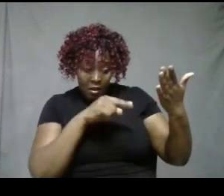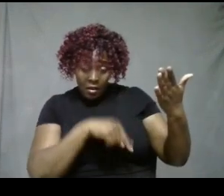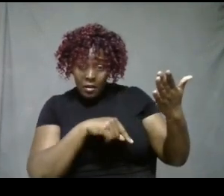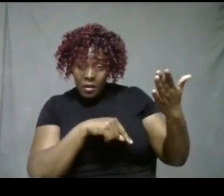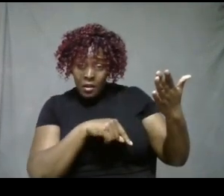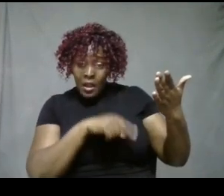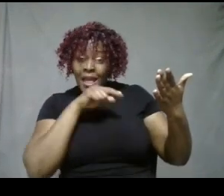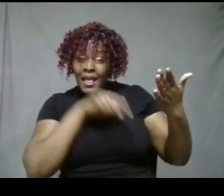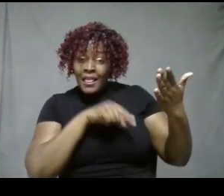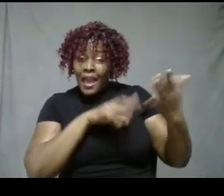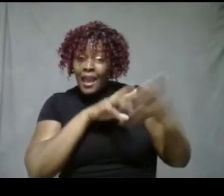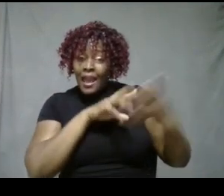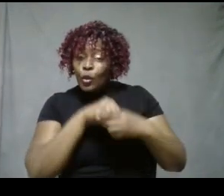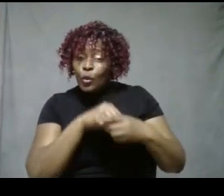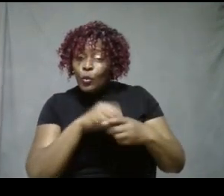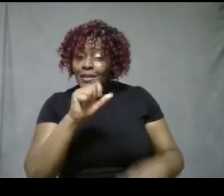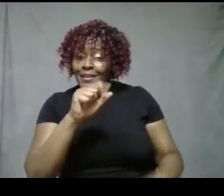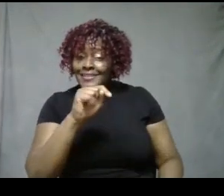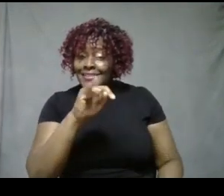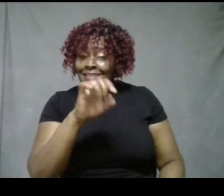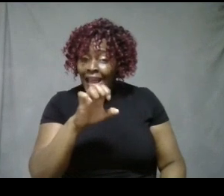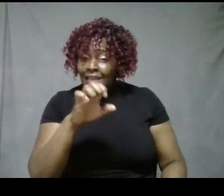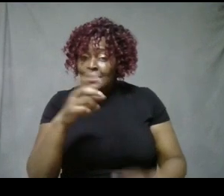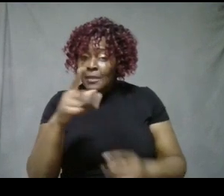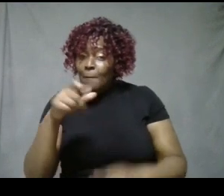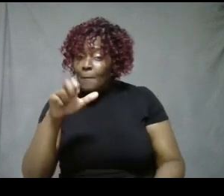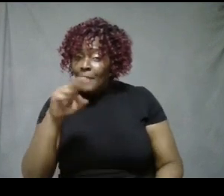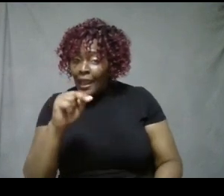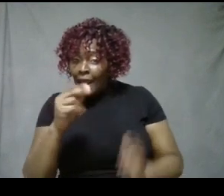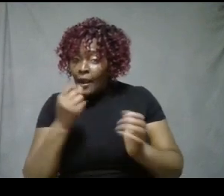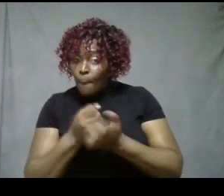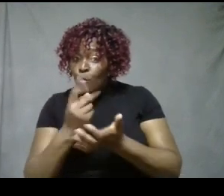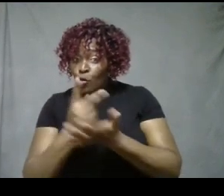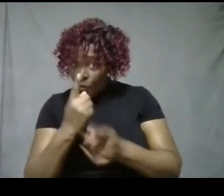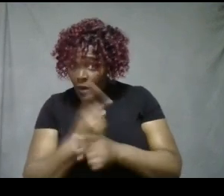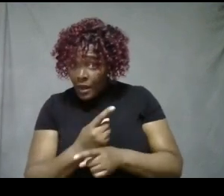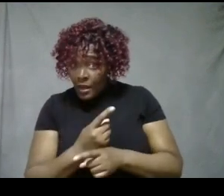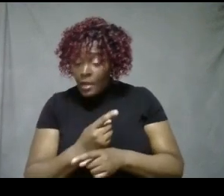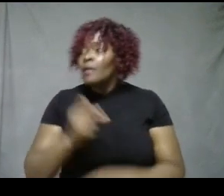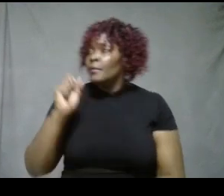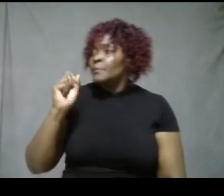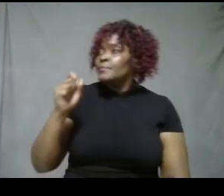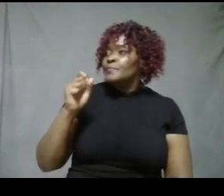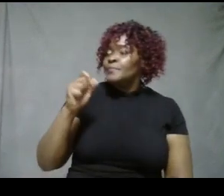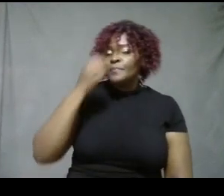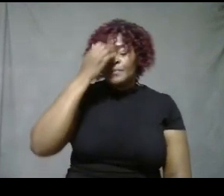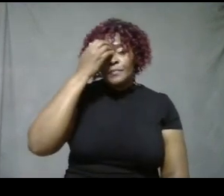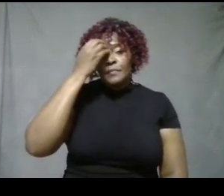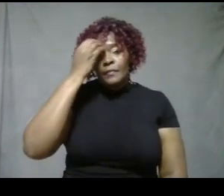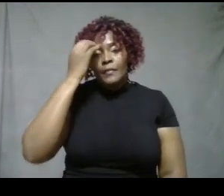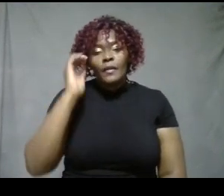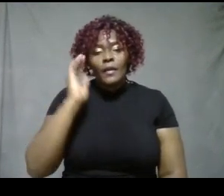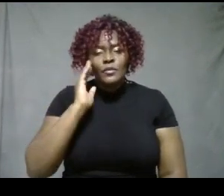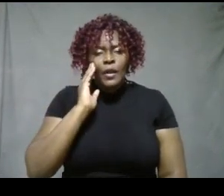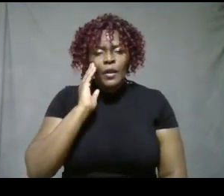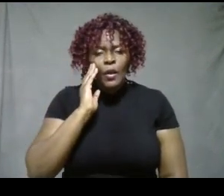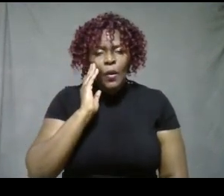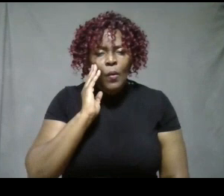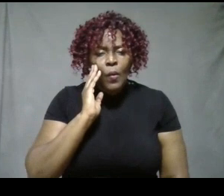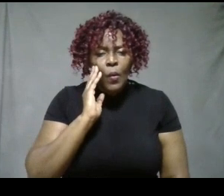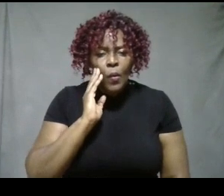is site plan approvals, correct? Correct. Okay. So I know time equities is here. And, you know, I just want to